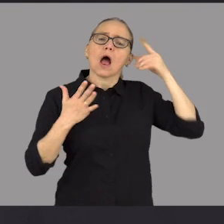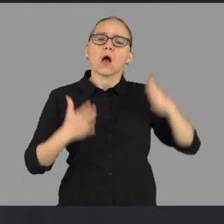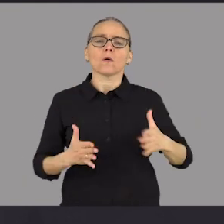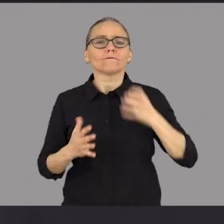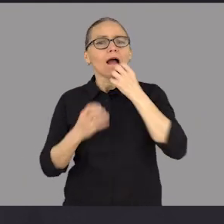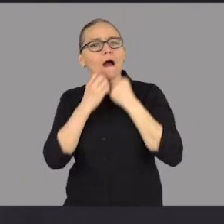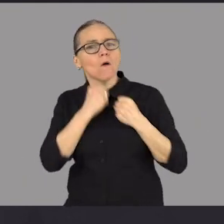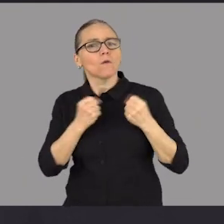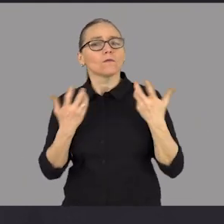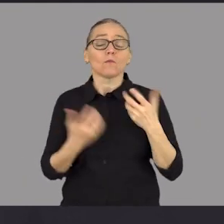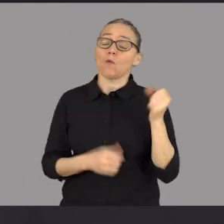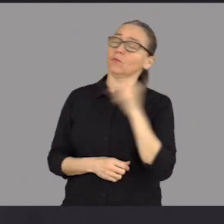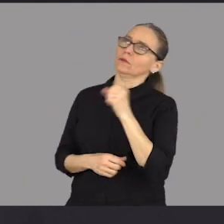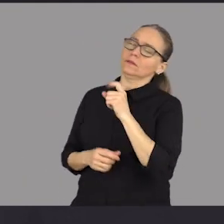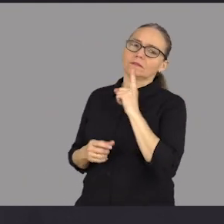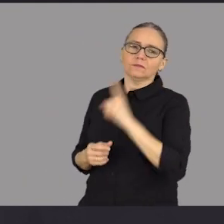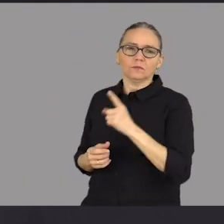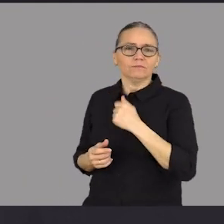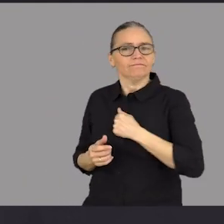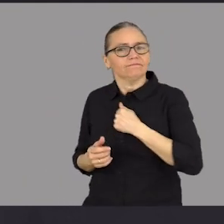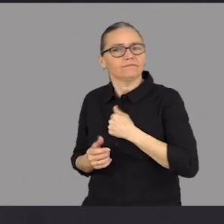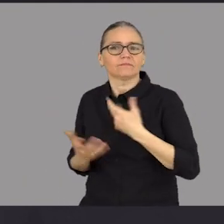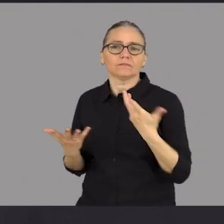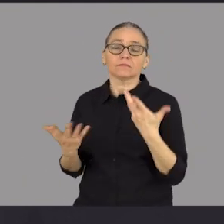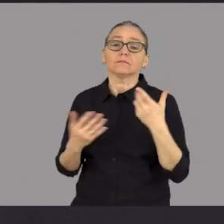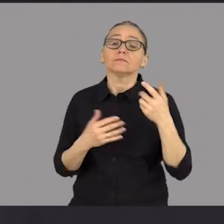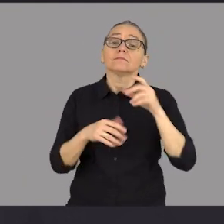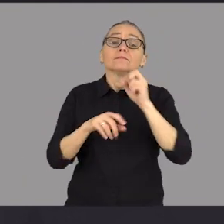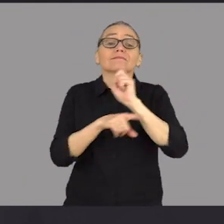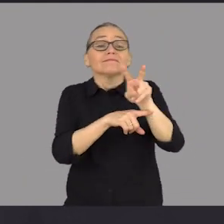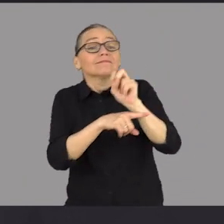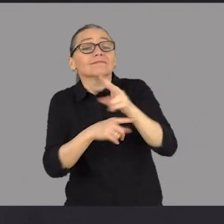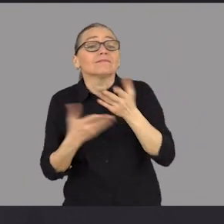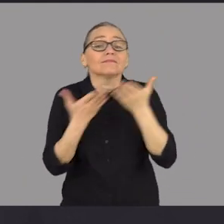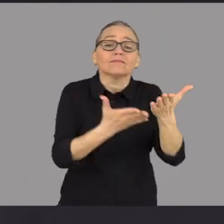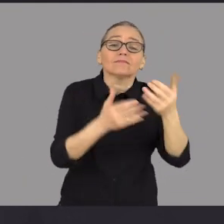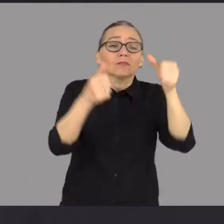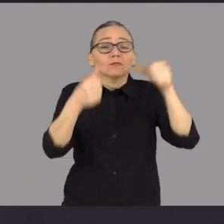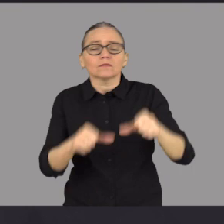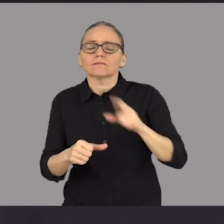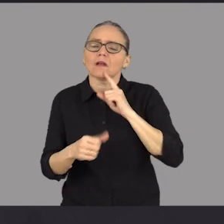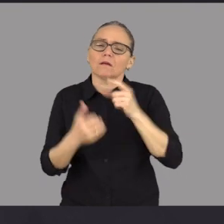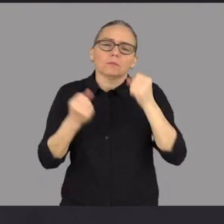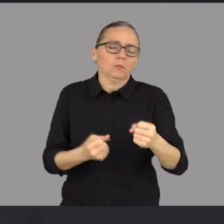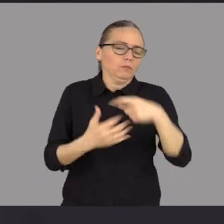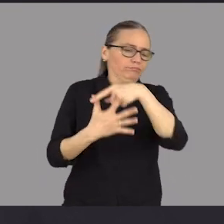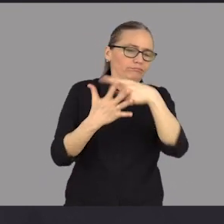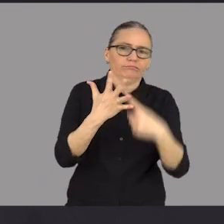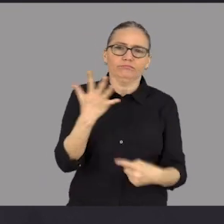share your thoughts as an employer on the value of inclusive job postings?